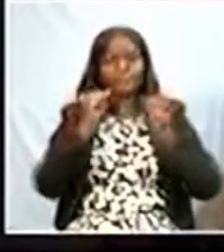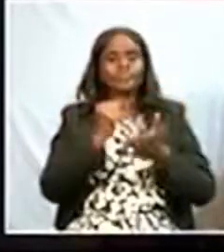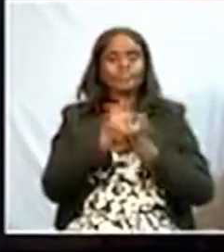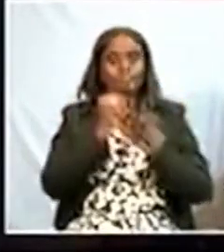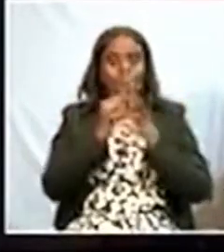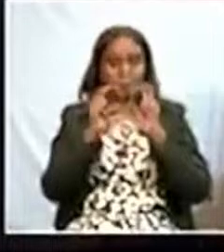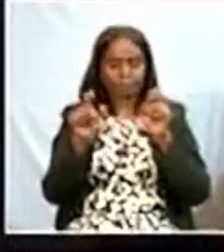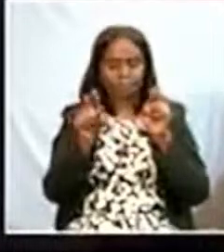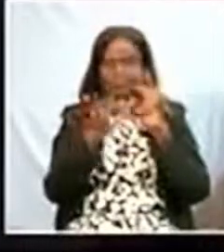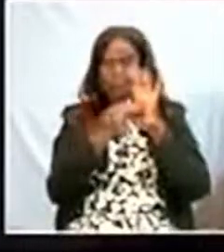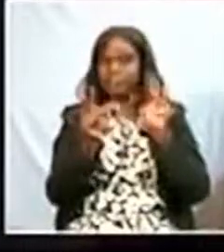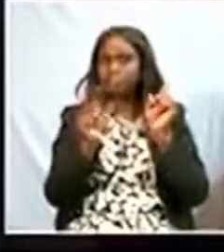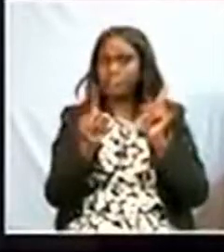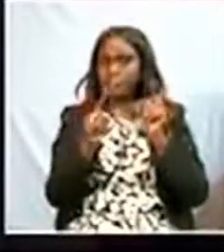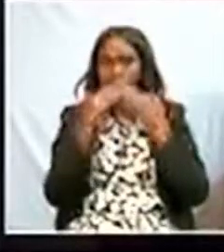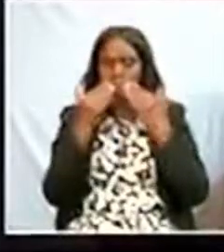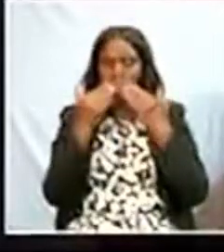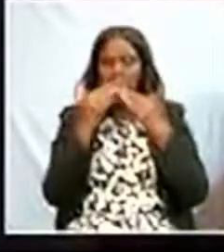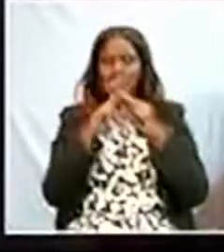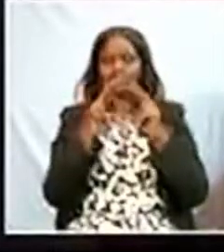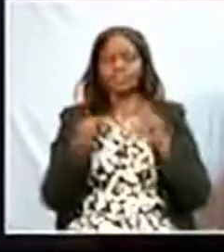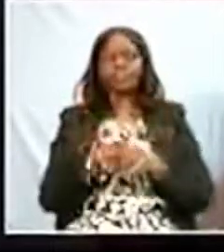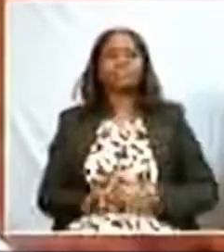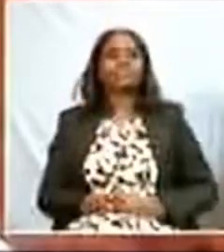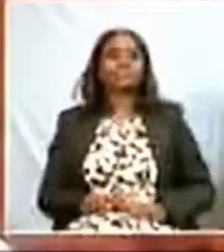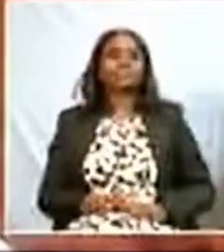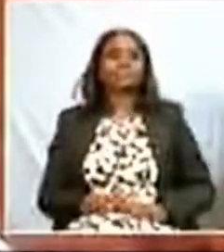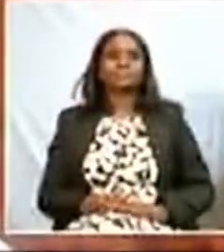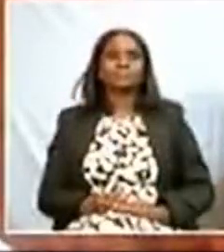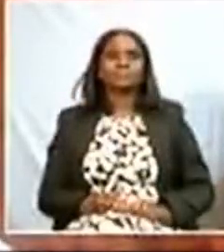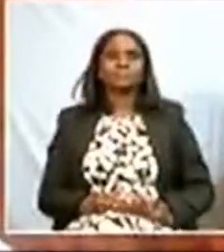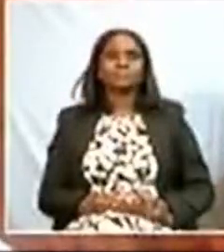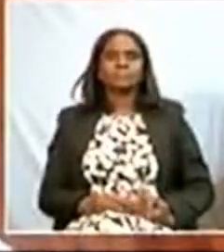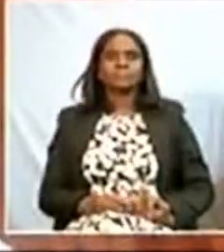scrutinize. Where is the exhibit? Thank you, Chair.